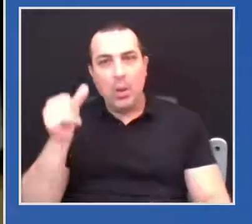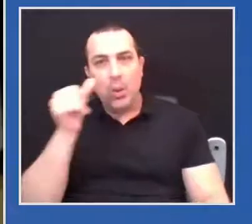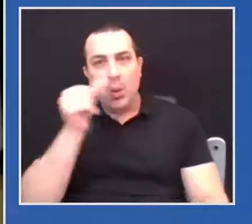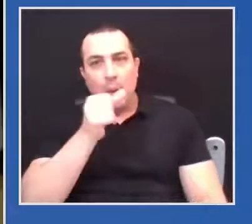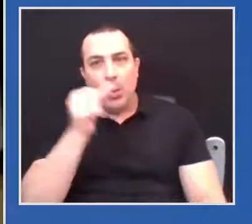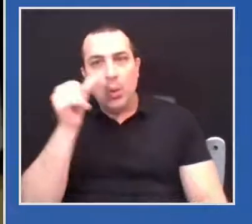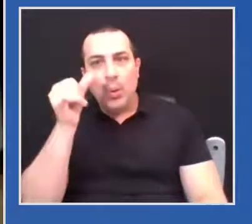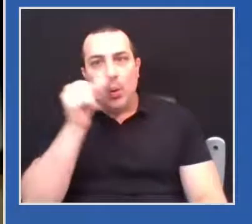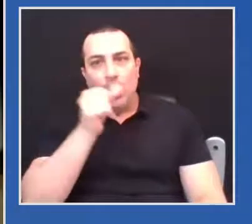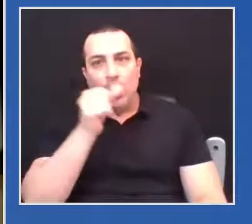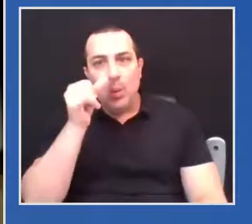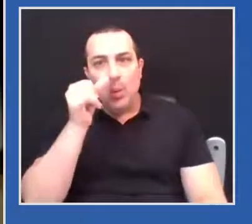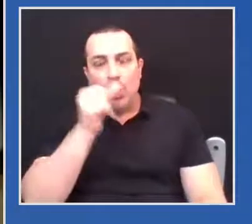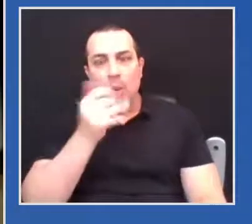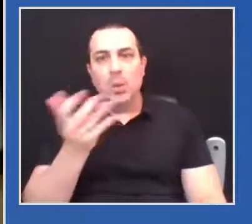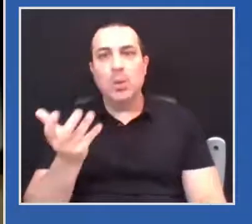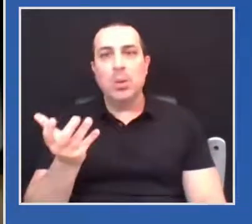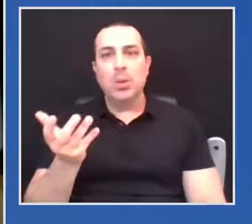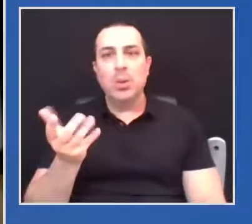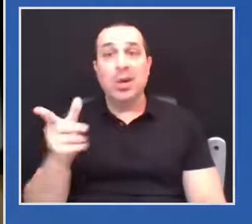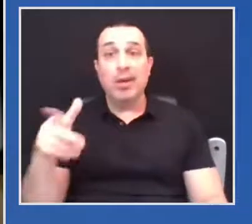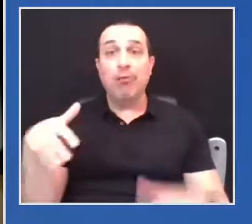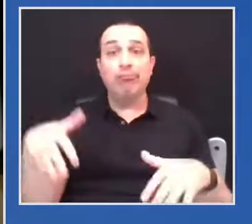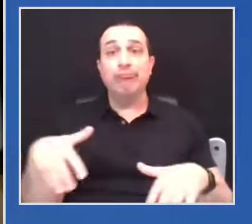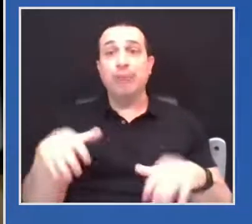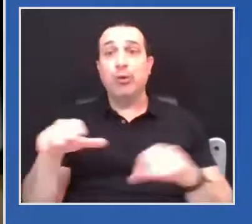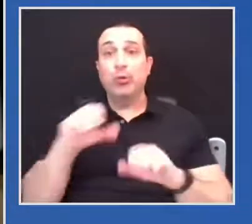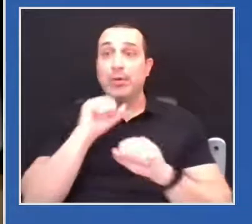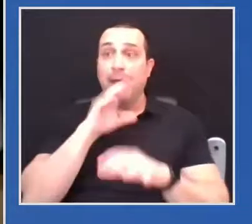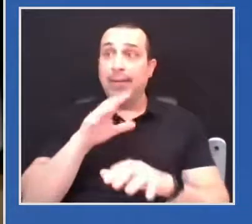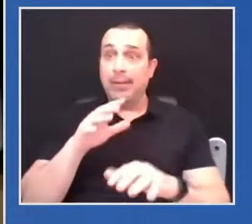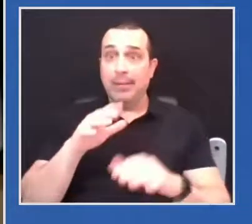If he doesn't do something quickly and we hit 400,000,